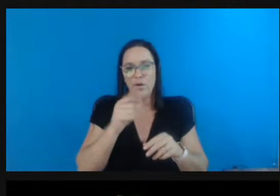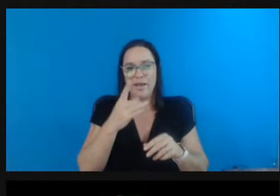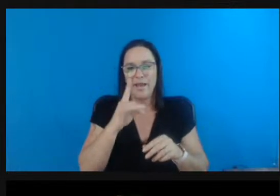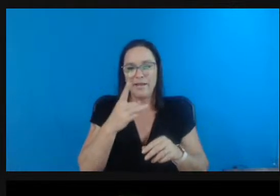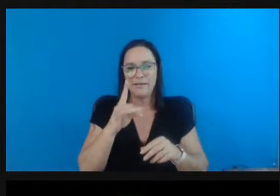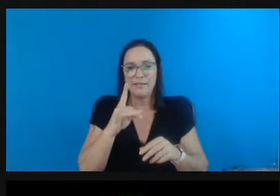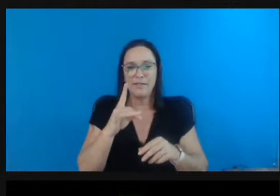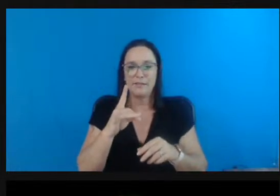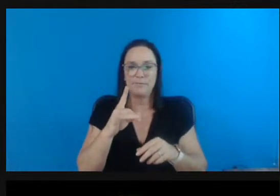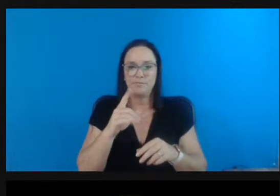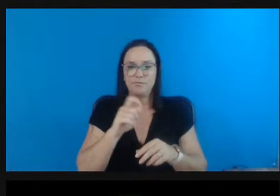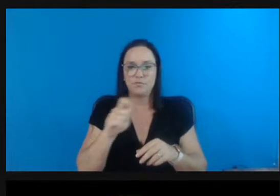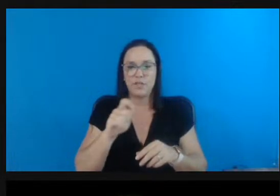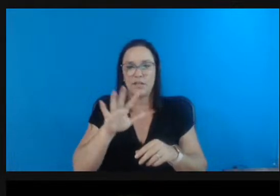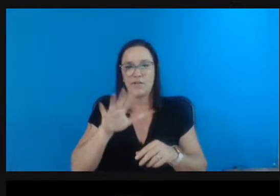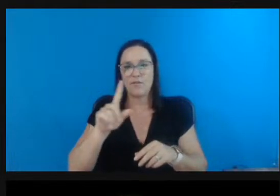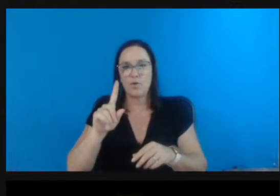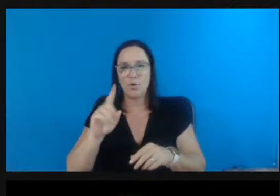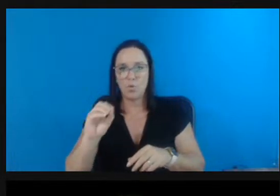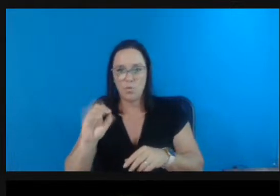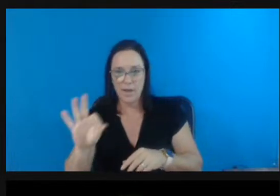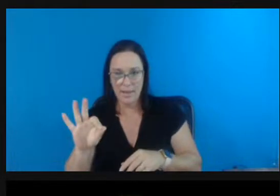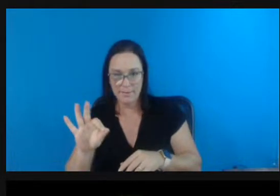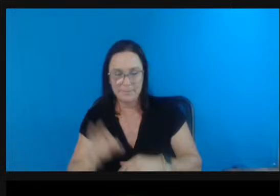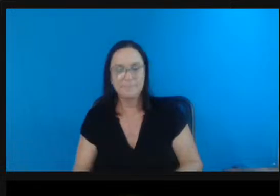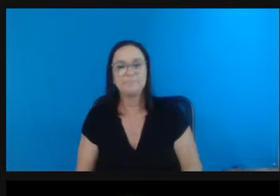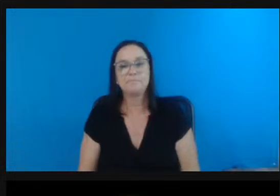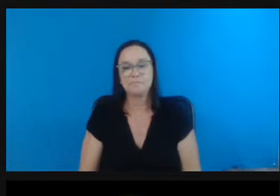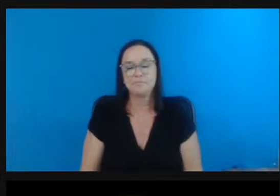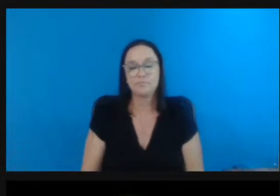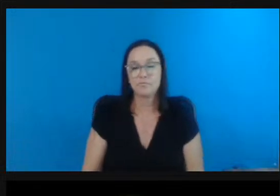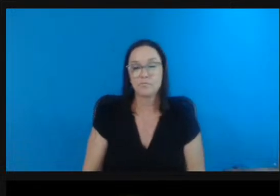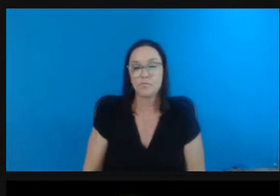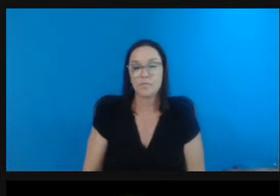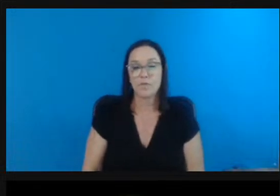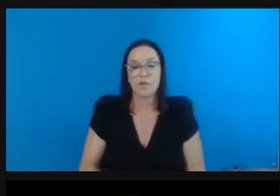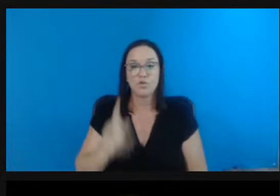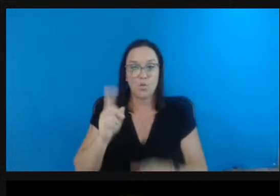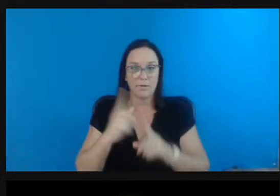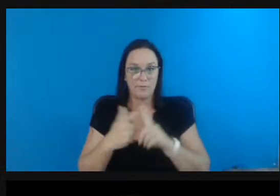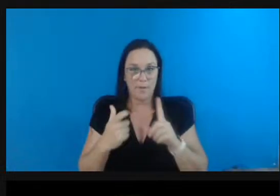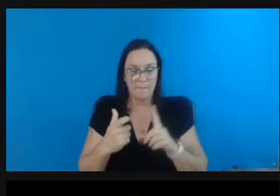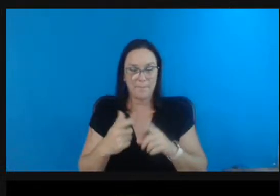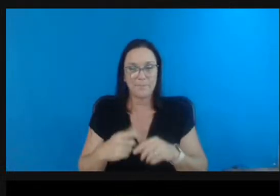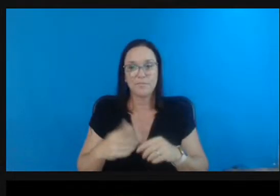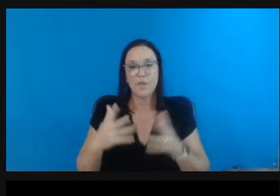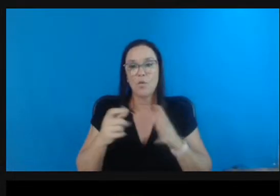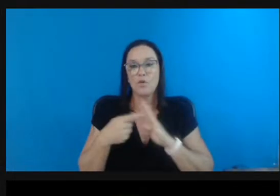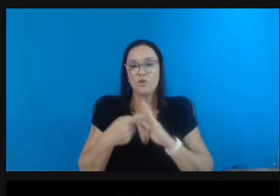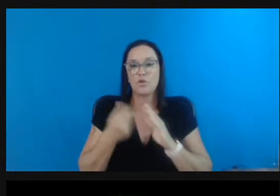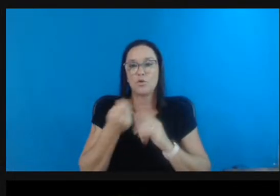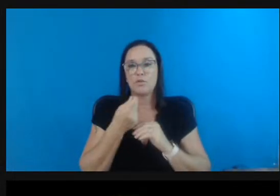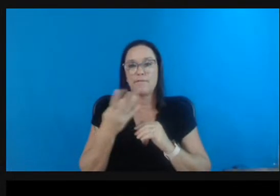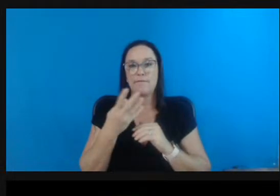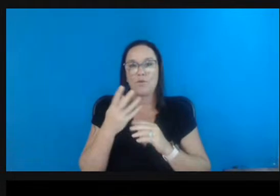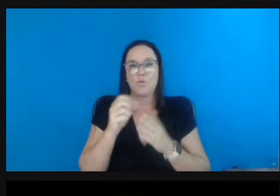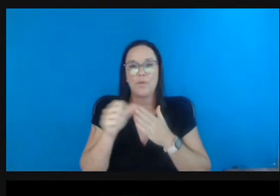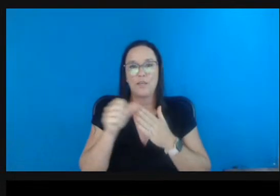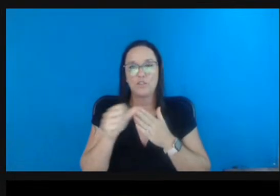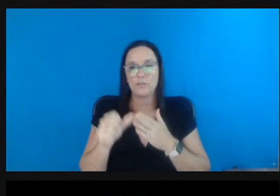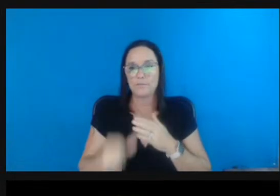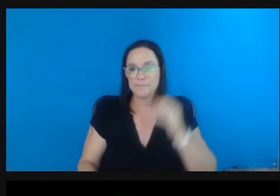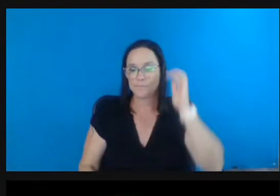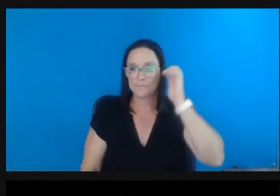2018 5109. There's a number right there. So this is where this comes from. I was going to show you guys a couple of pages.